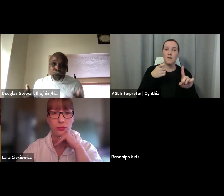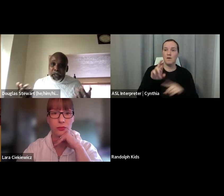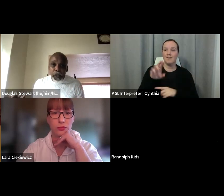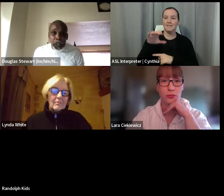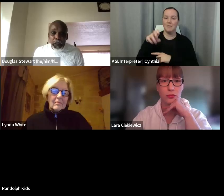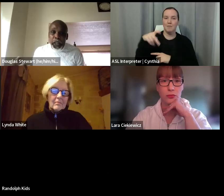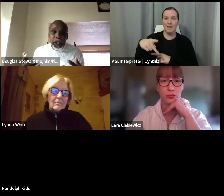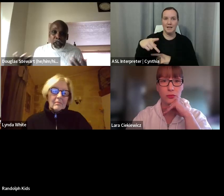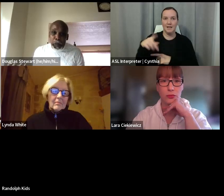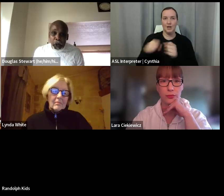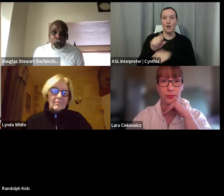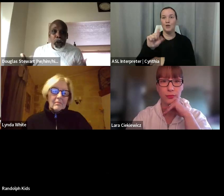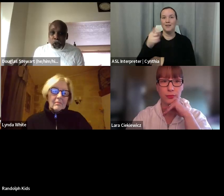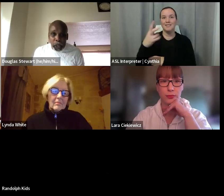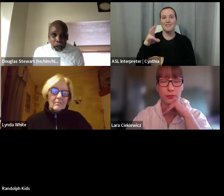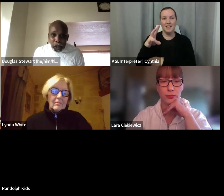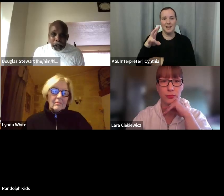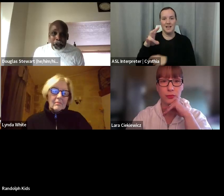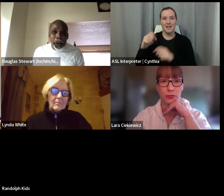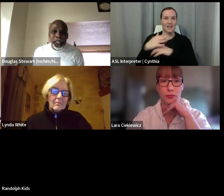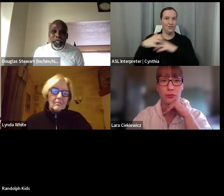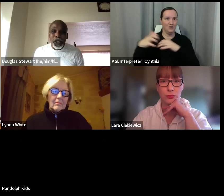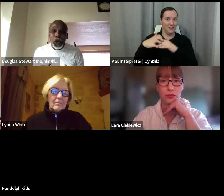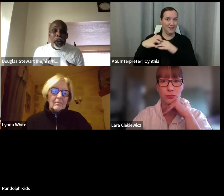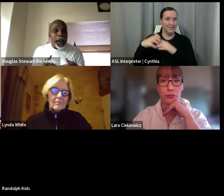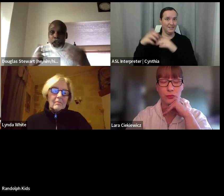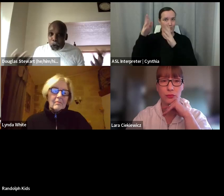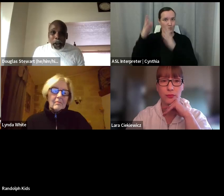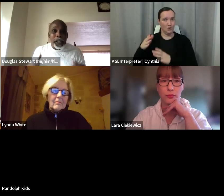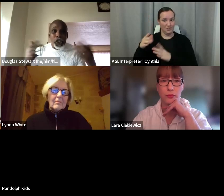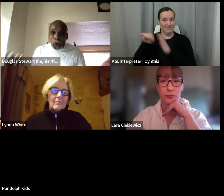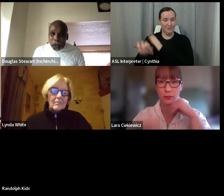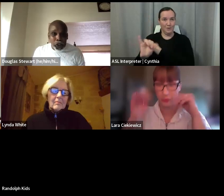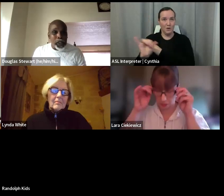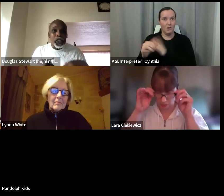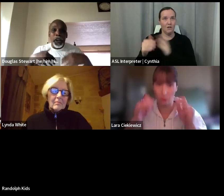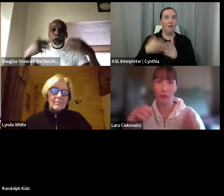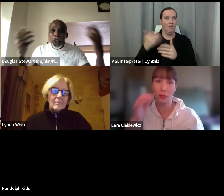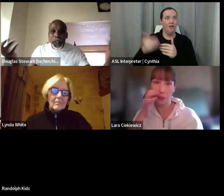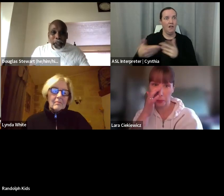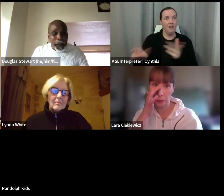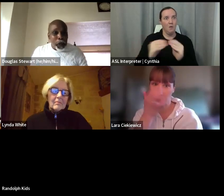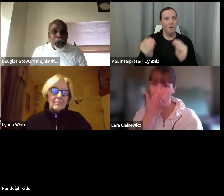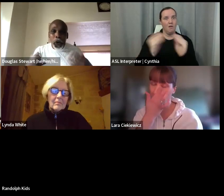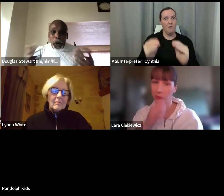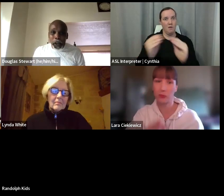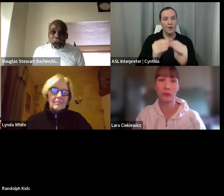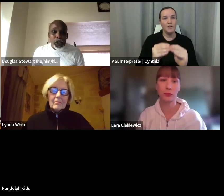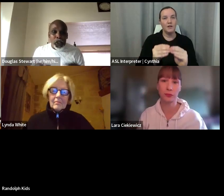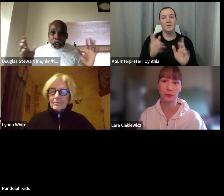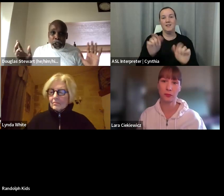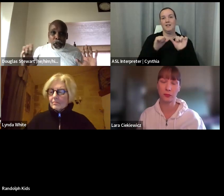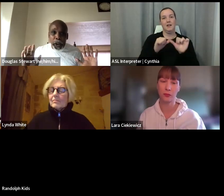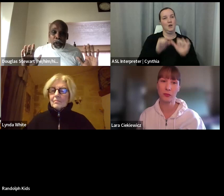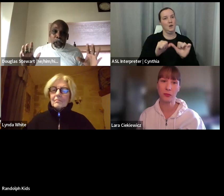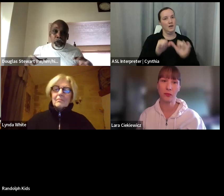from 2017 of the Indigenous man who was also killed, right? And so on and so on. And Joyce Echaquan, and we could go on and on. It